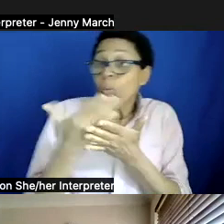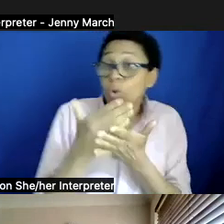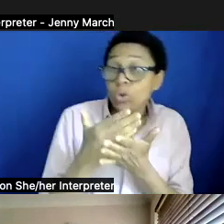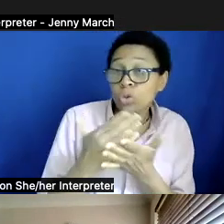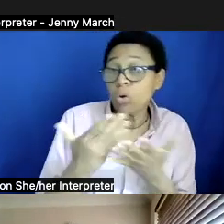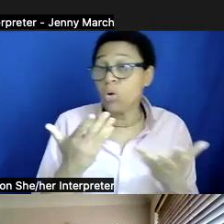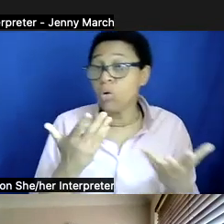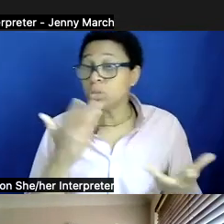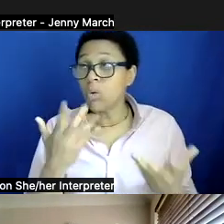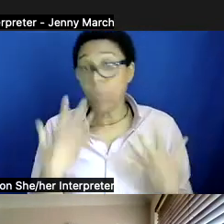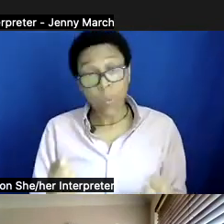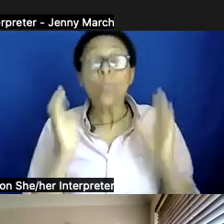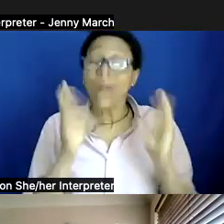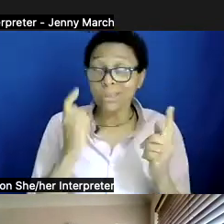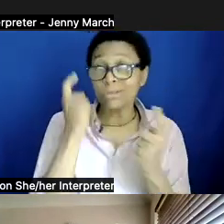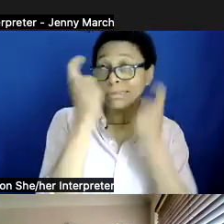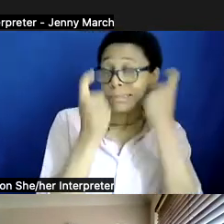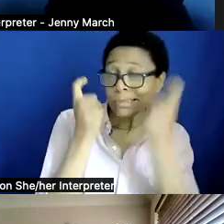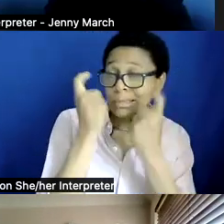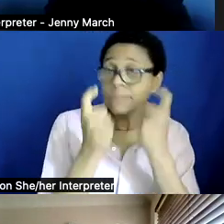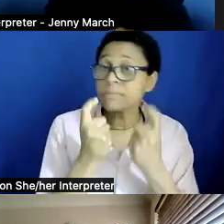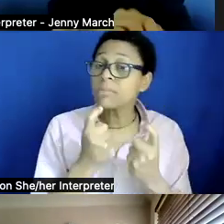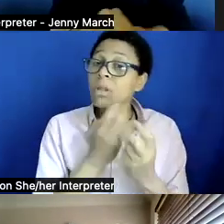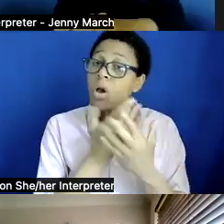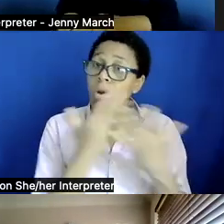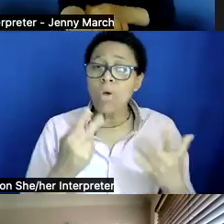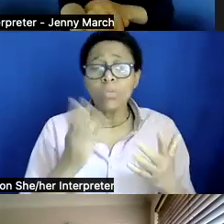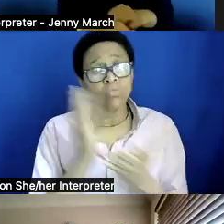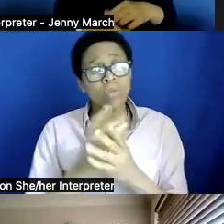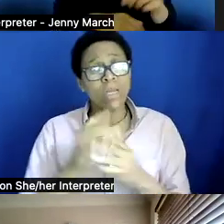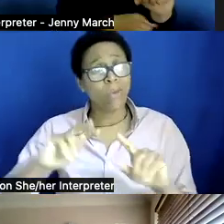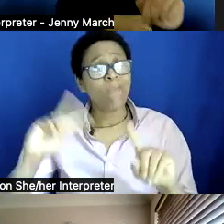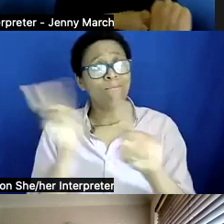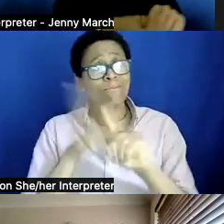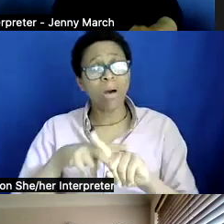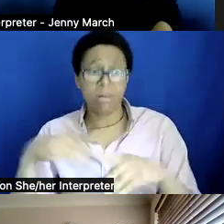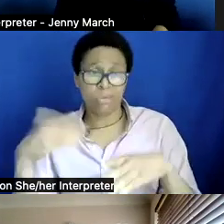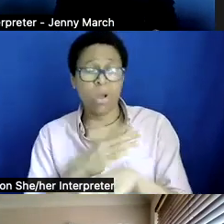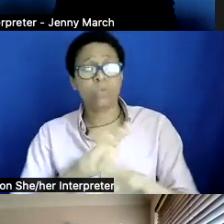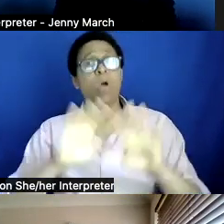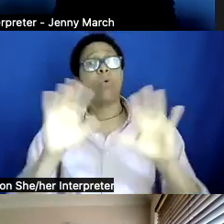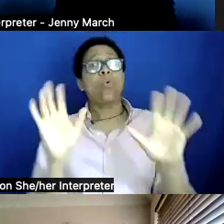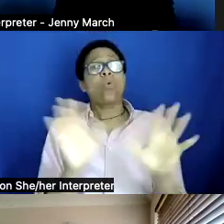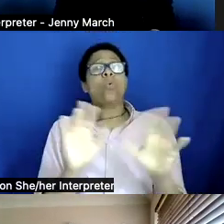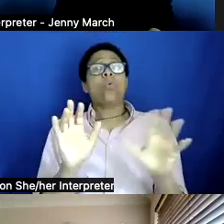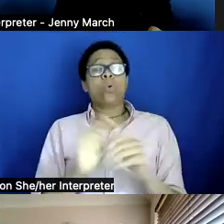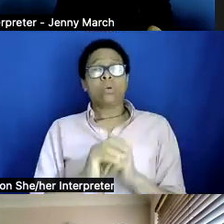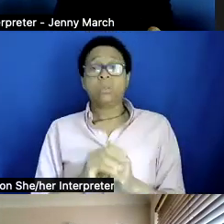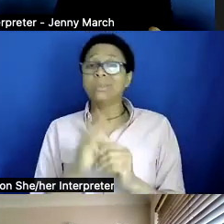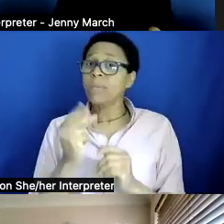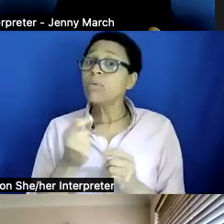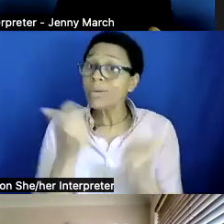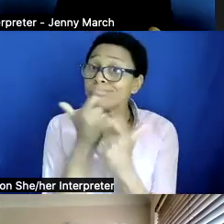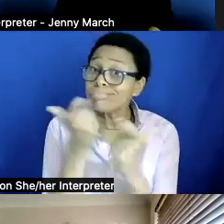from the other artwork as well, and a lot of it was quite violent. And some of it was quite